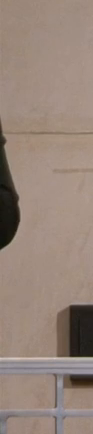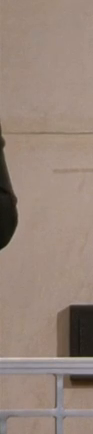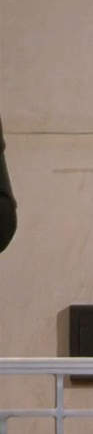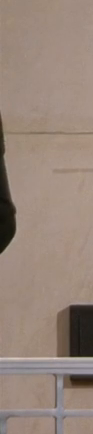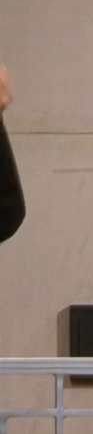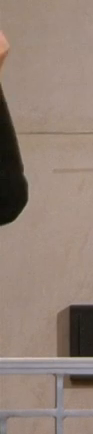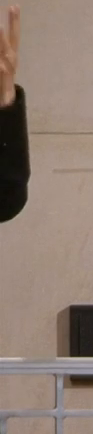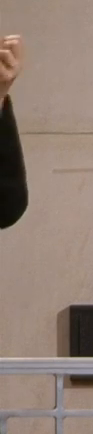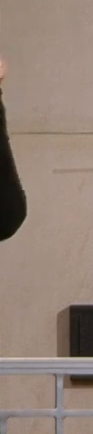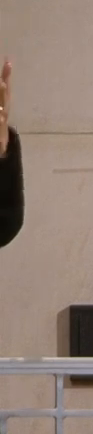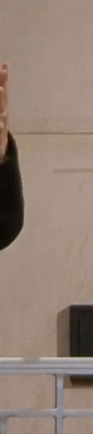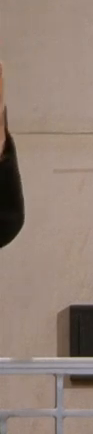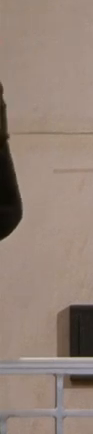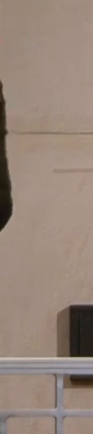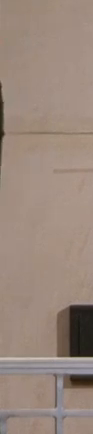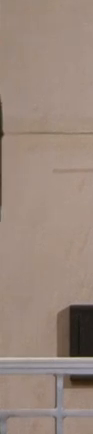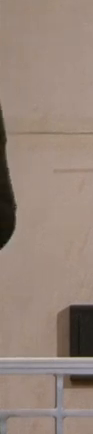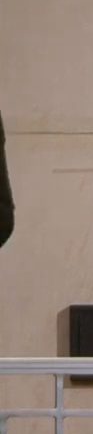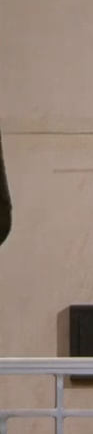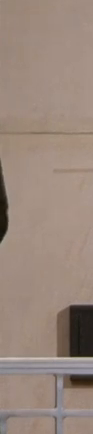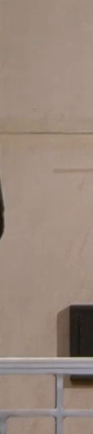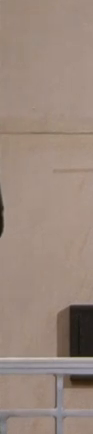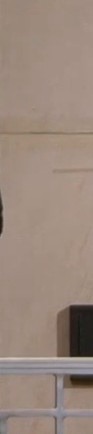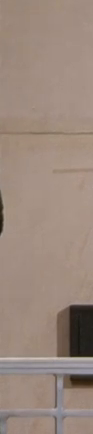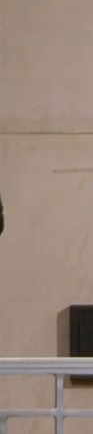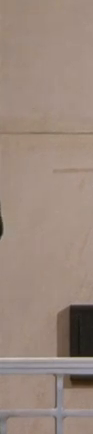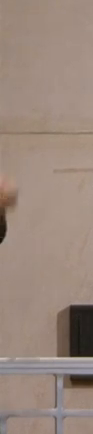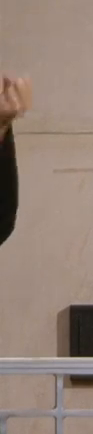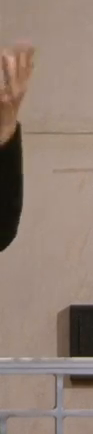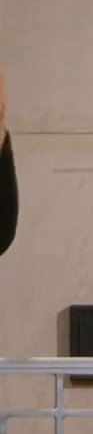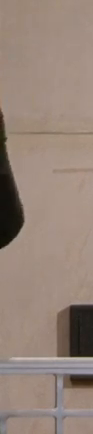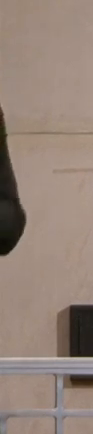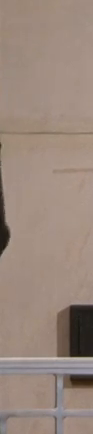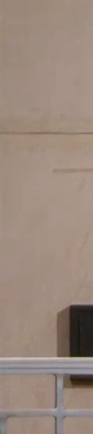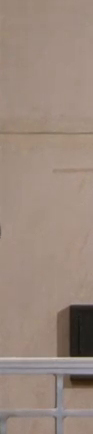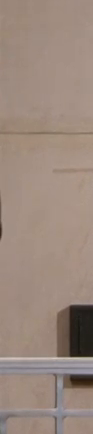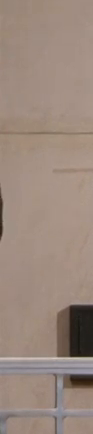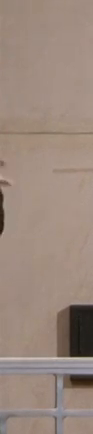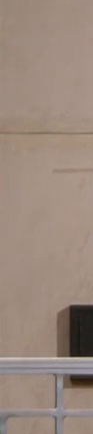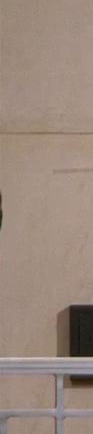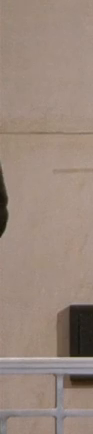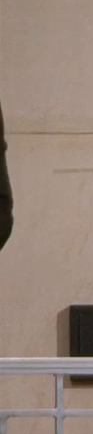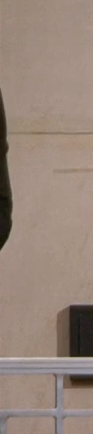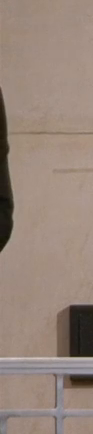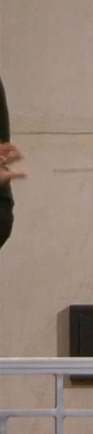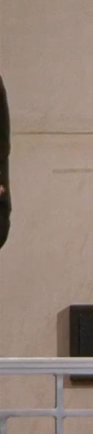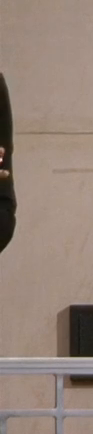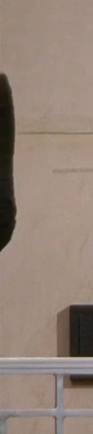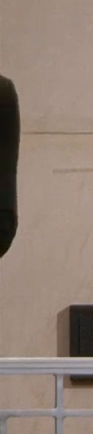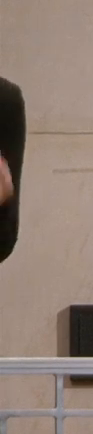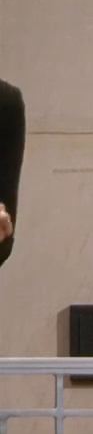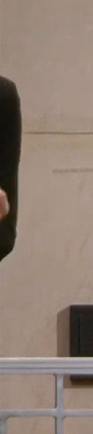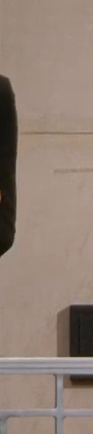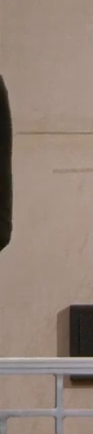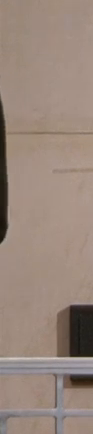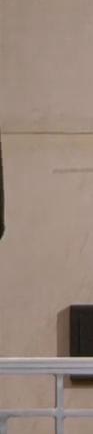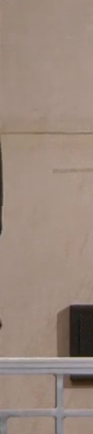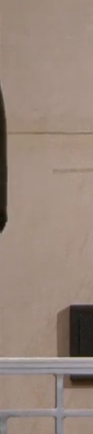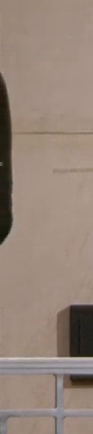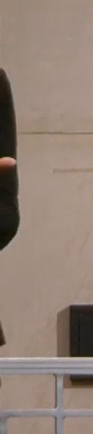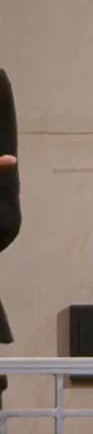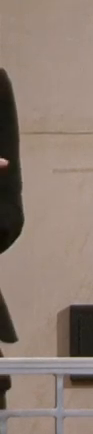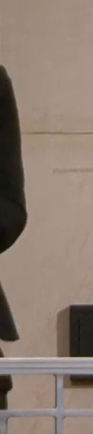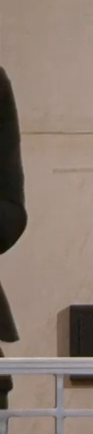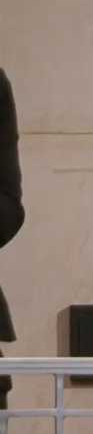who have spent decades performing the small acts of courage, who stood up, who came out,